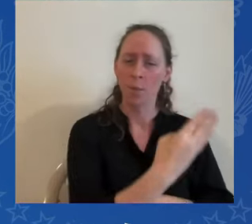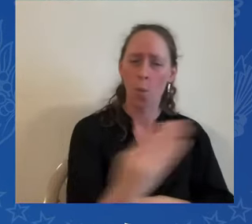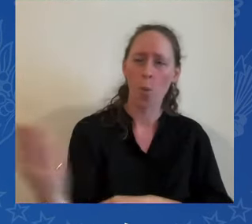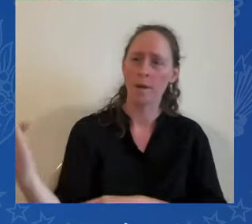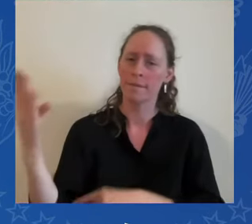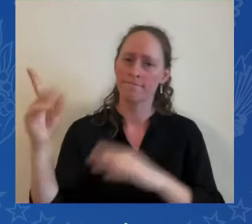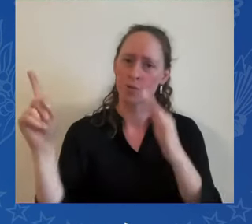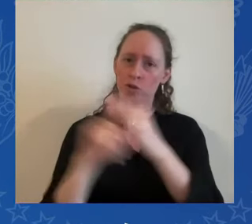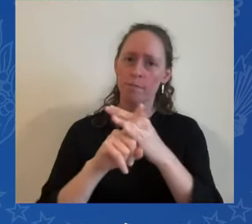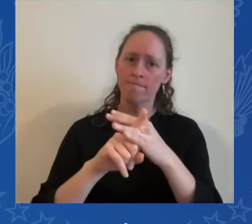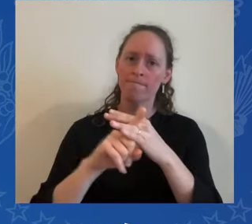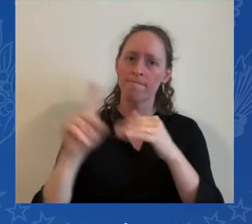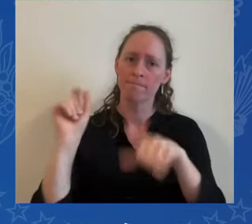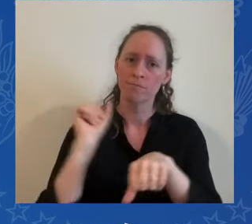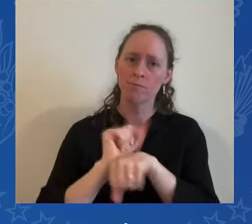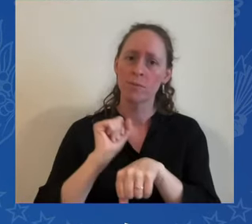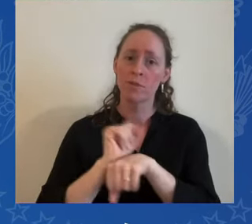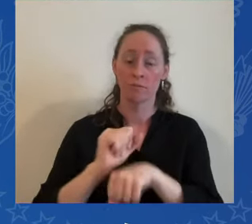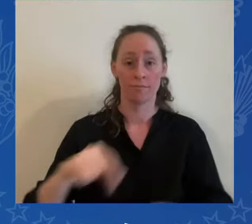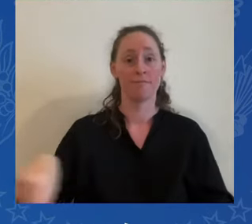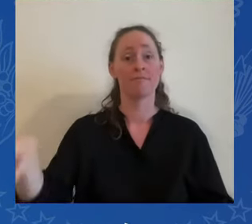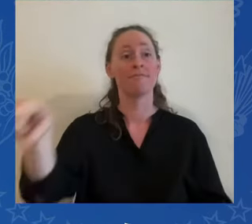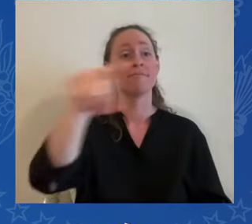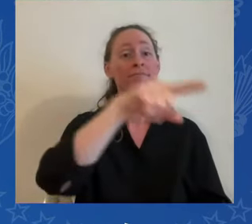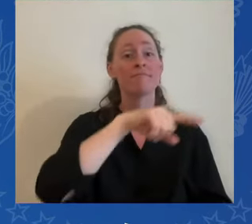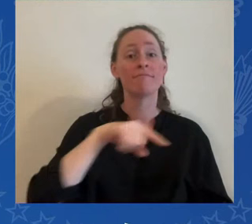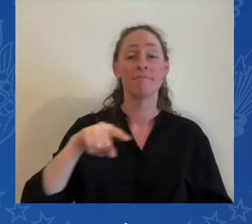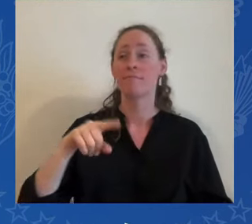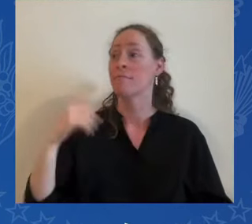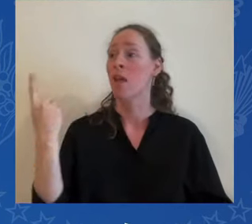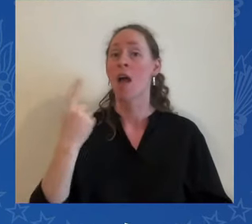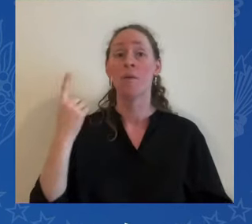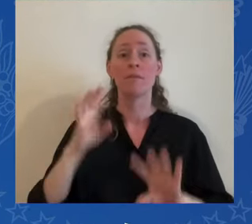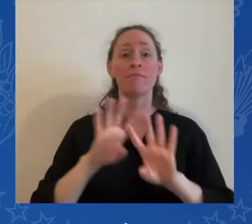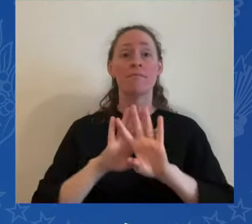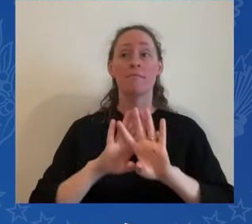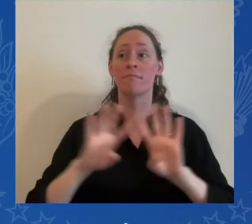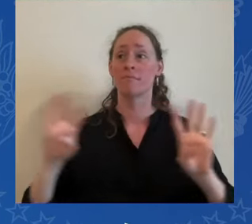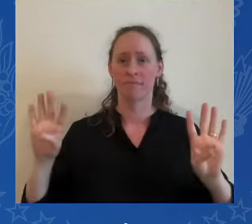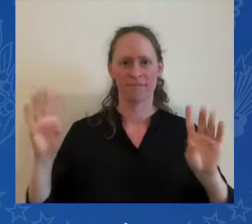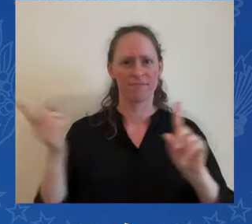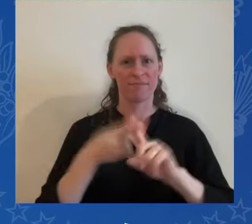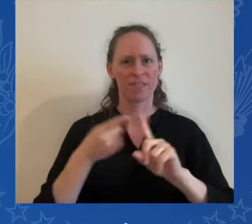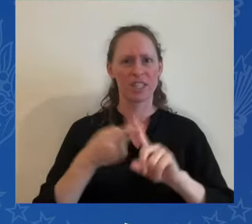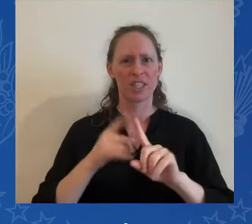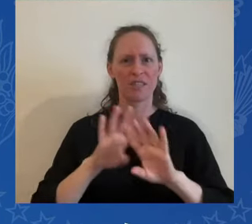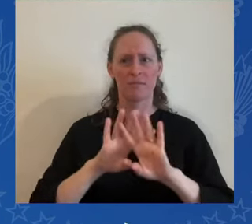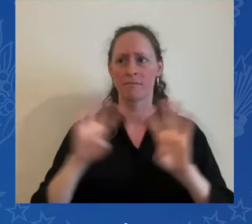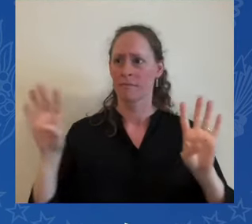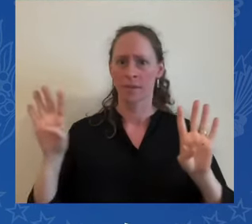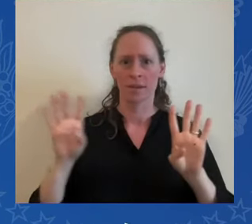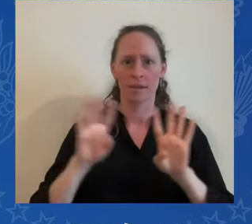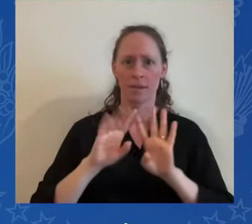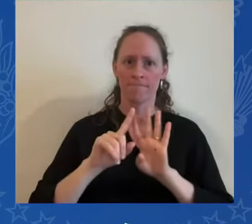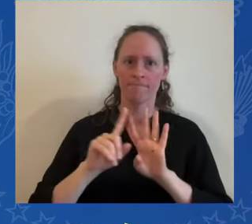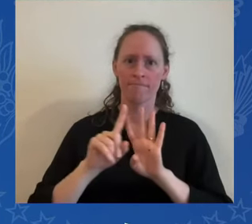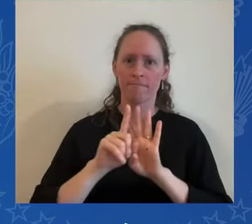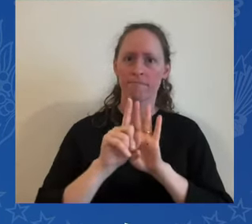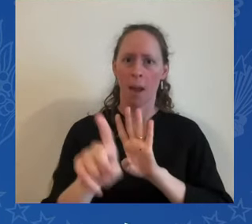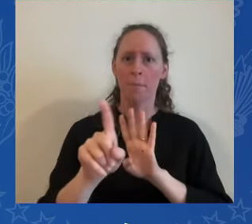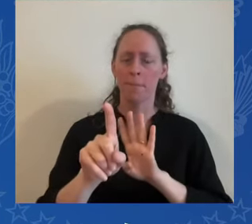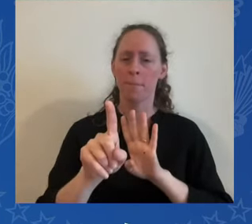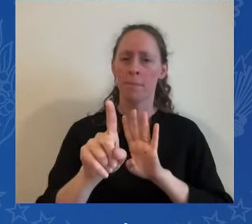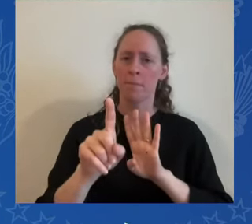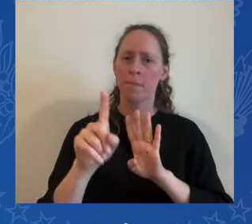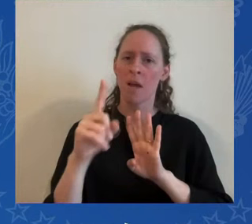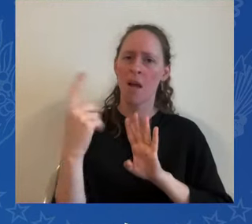public safety challenges, and you are the Justice Department's indispensable partners in our shared work